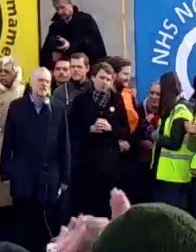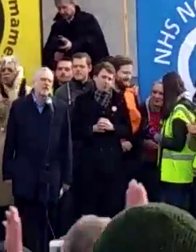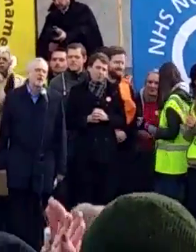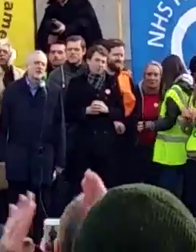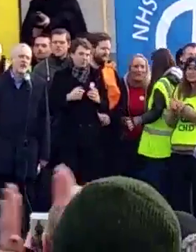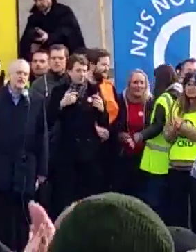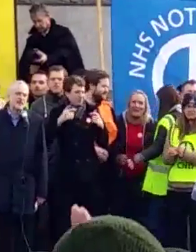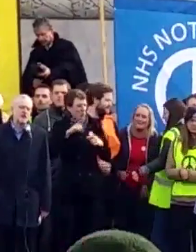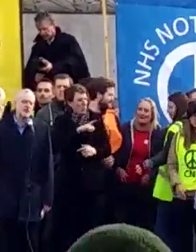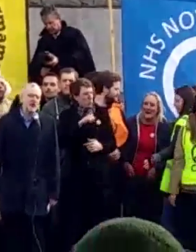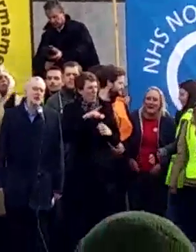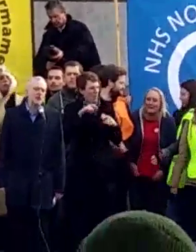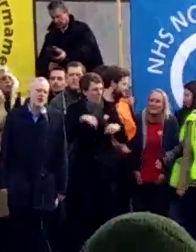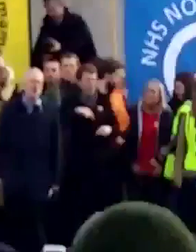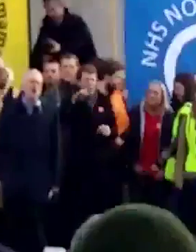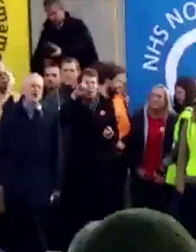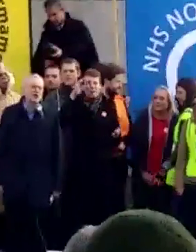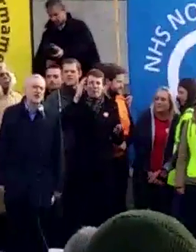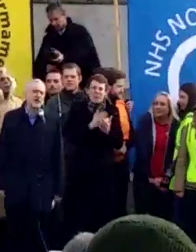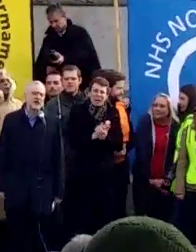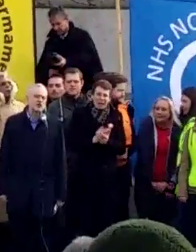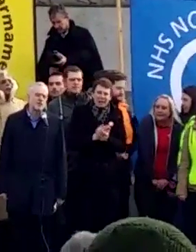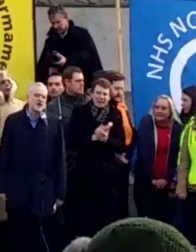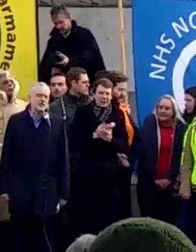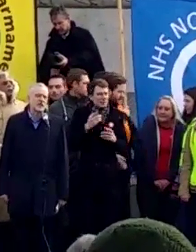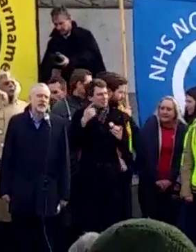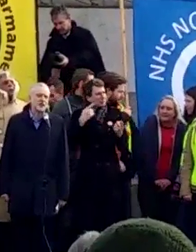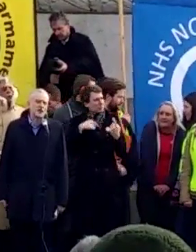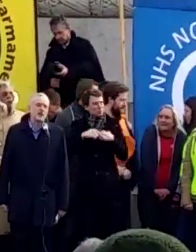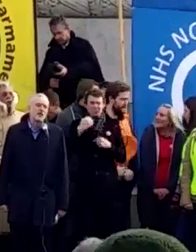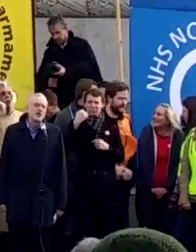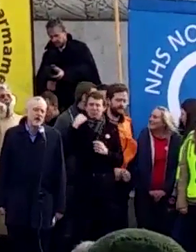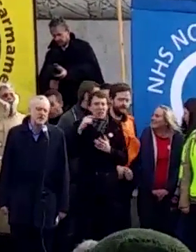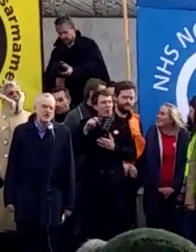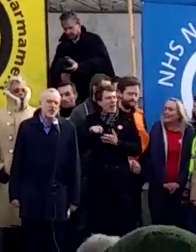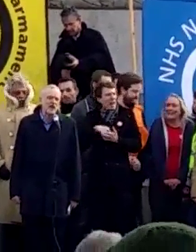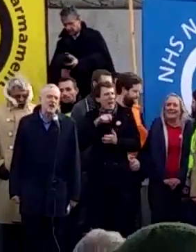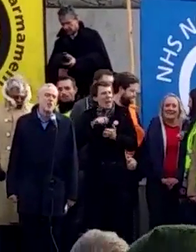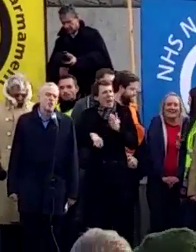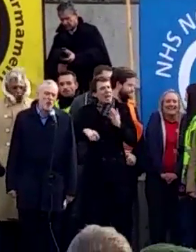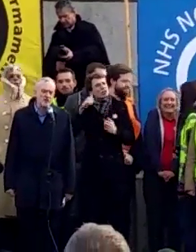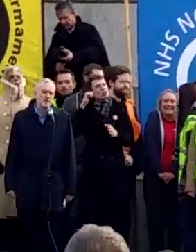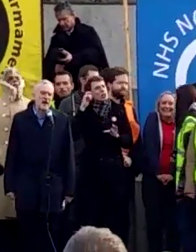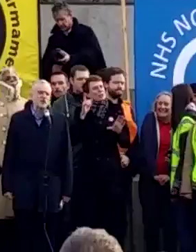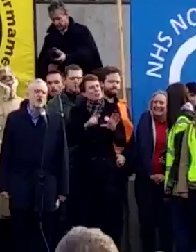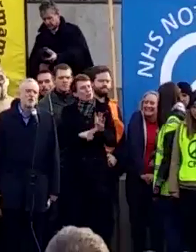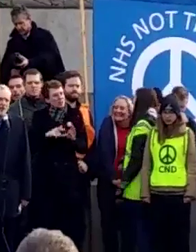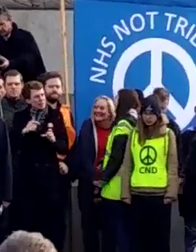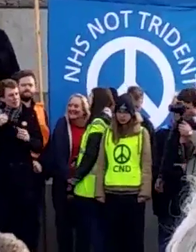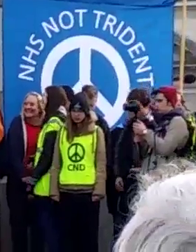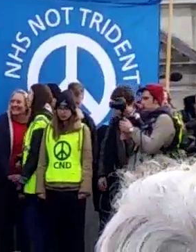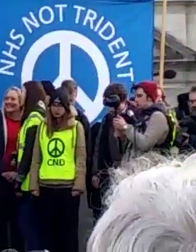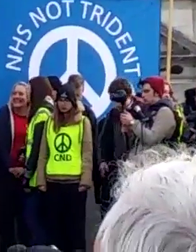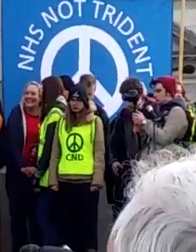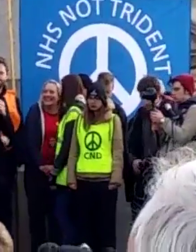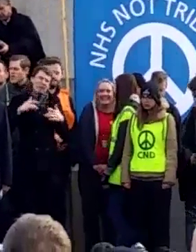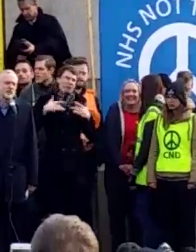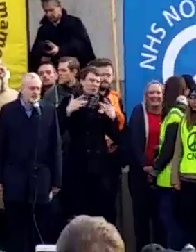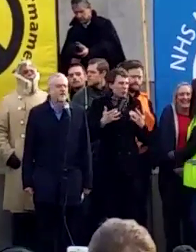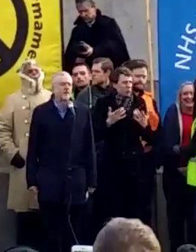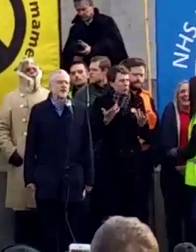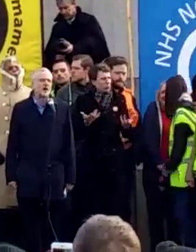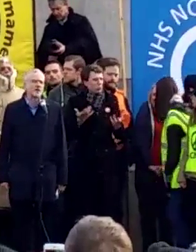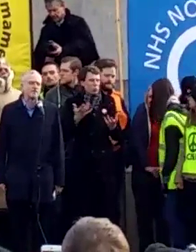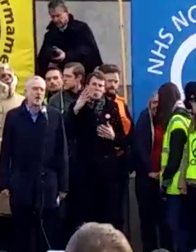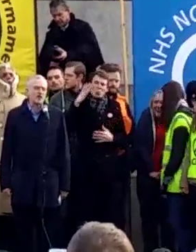I believe that the result we achieved in that dramatic election last year was about reaching out